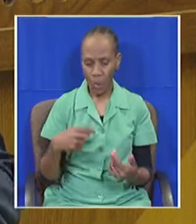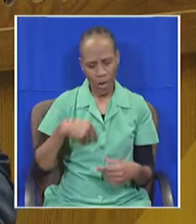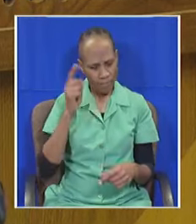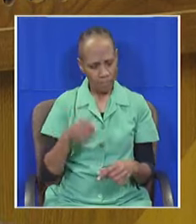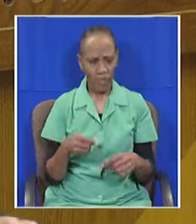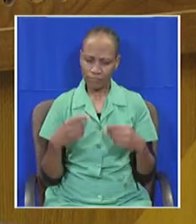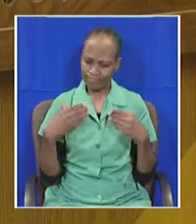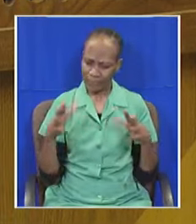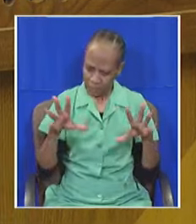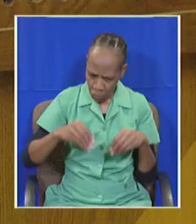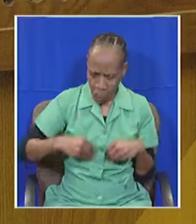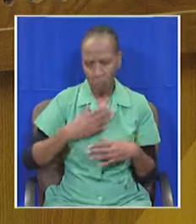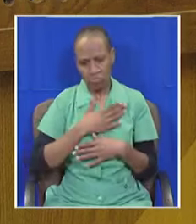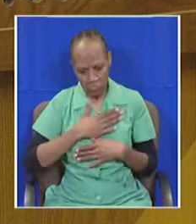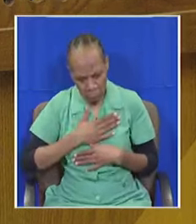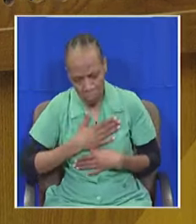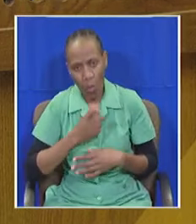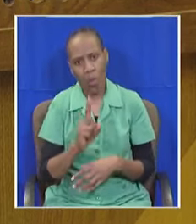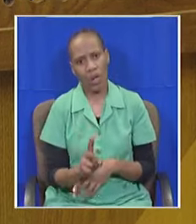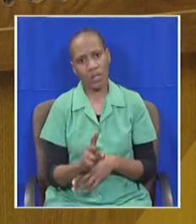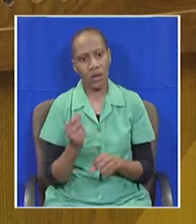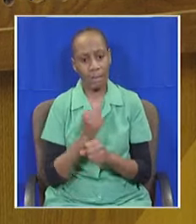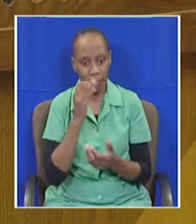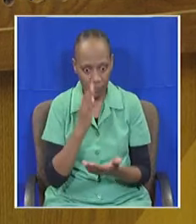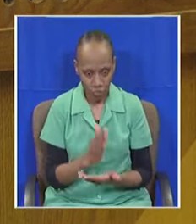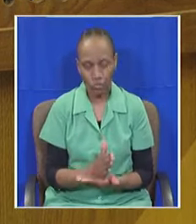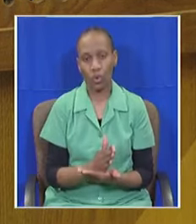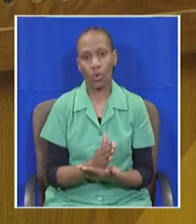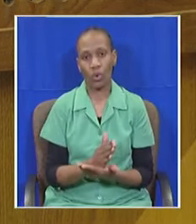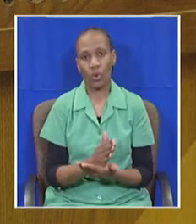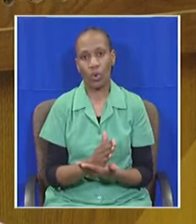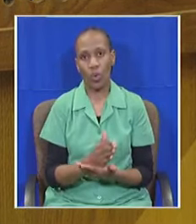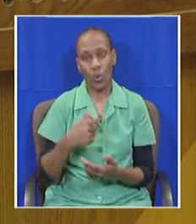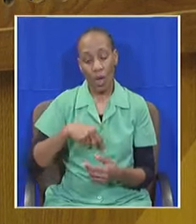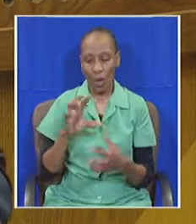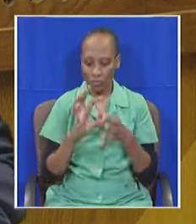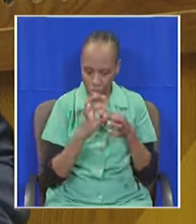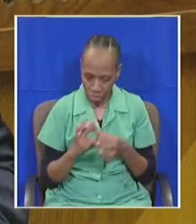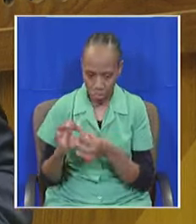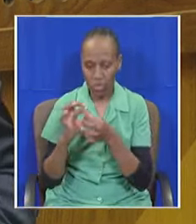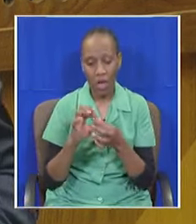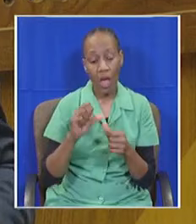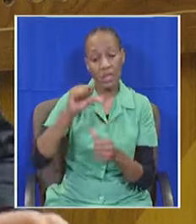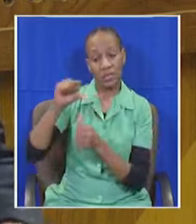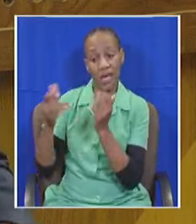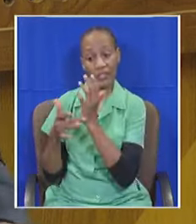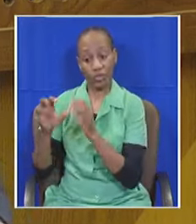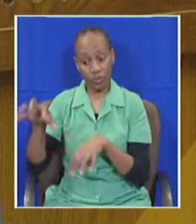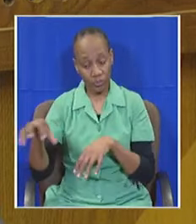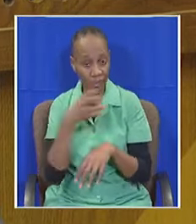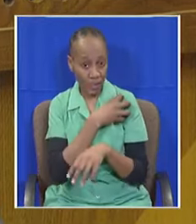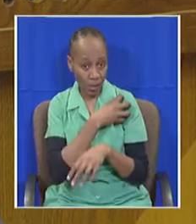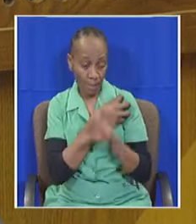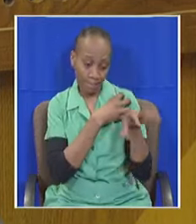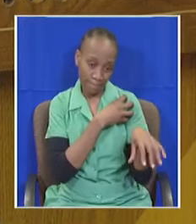appreciation of these technologies, we need to ensure that there's greater cooperation between science and technology minister